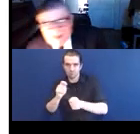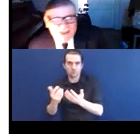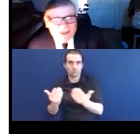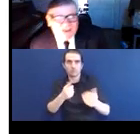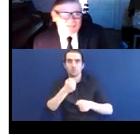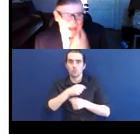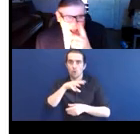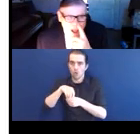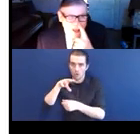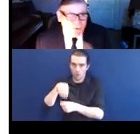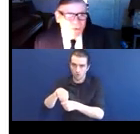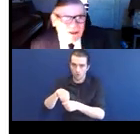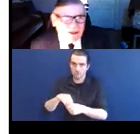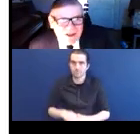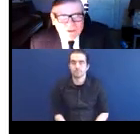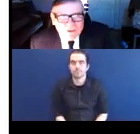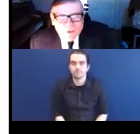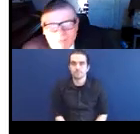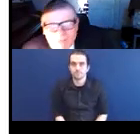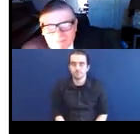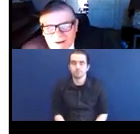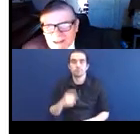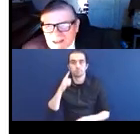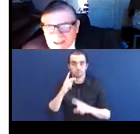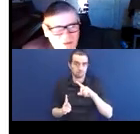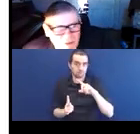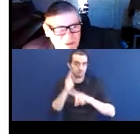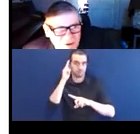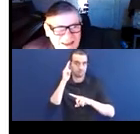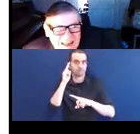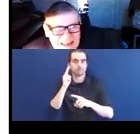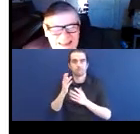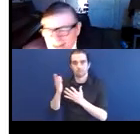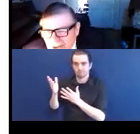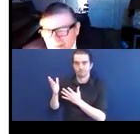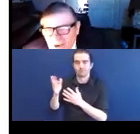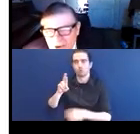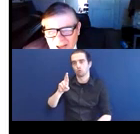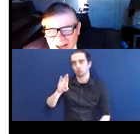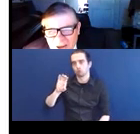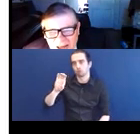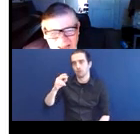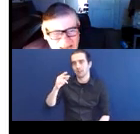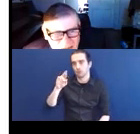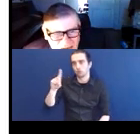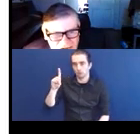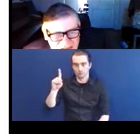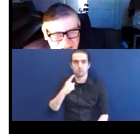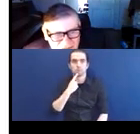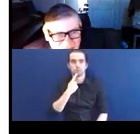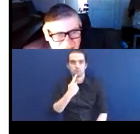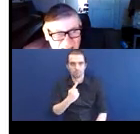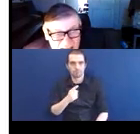chat session, which, what are the main barriers to disabled people getting into employment in low middle income